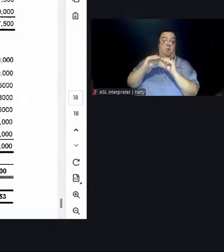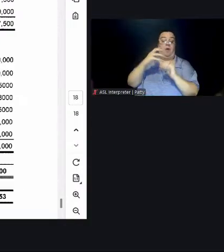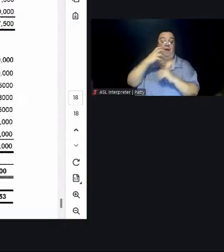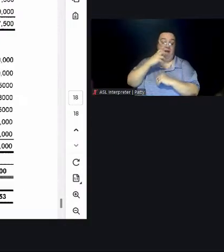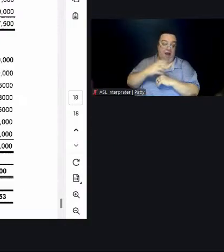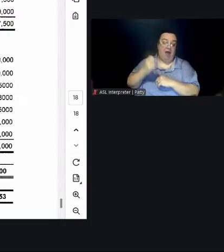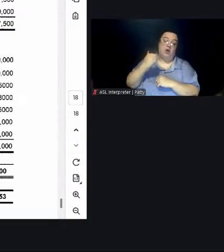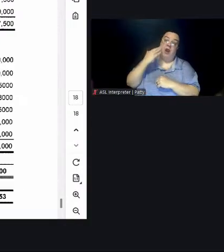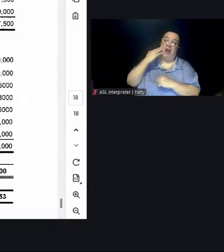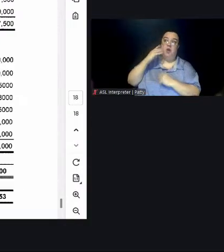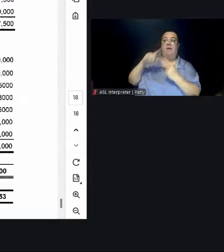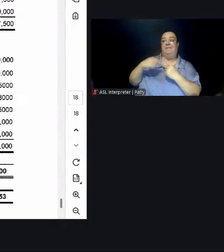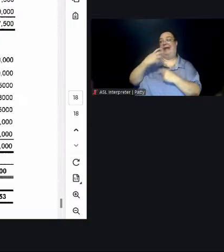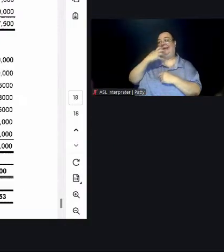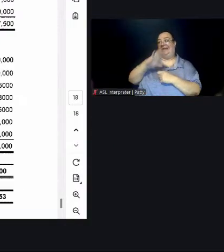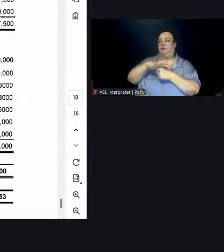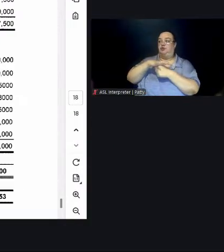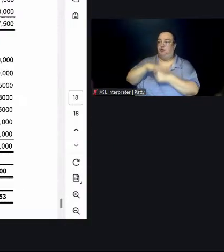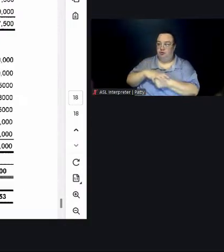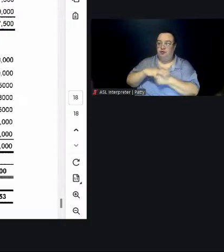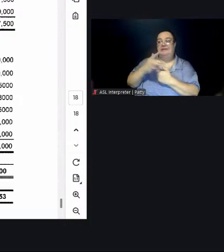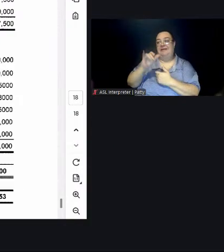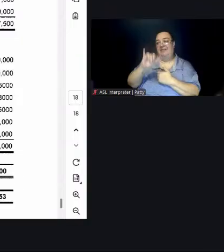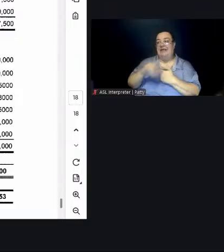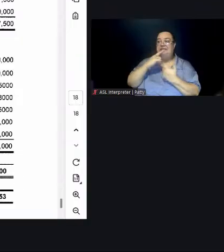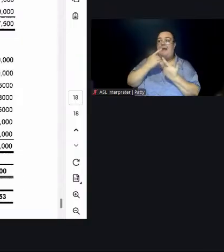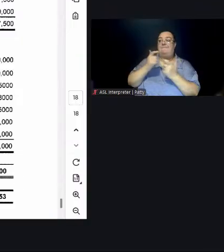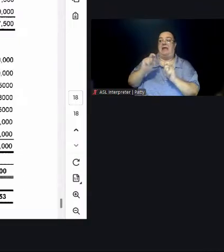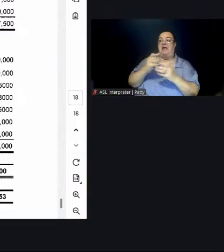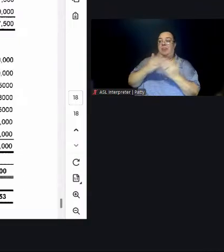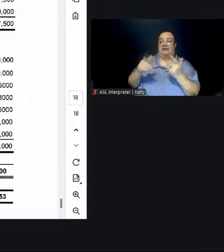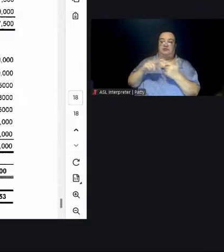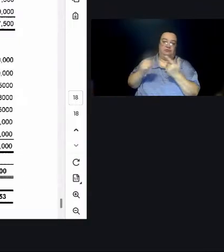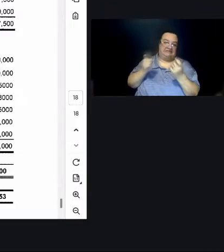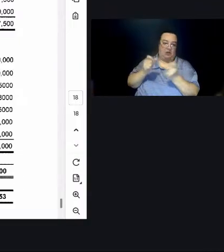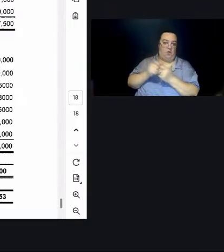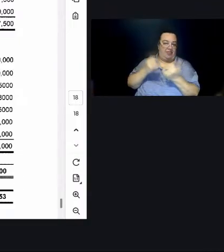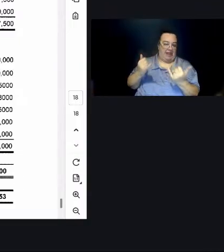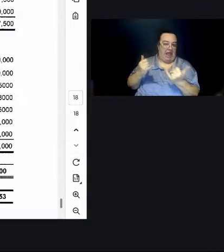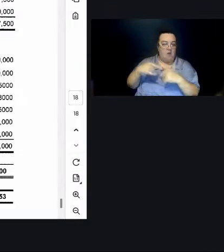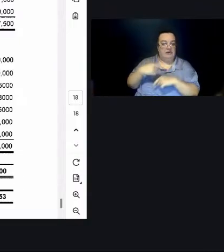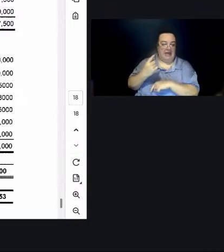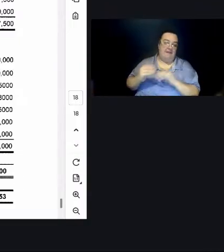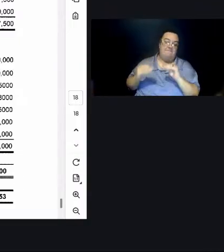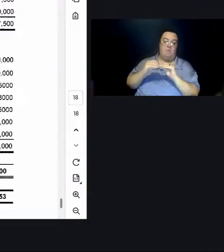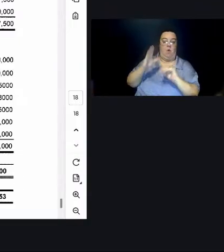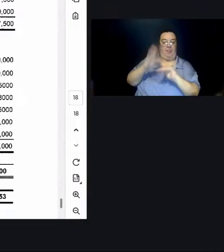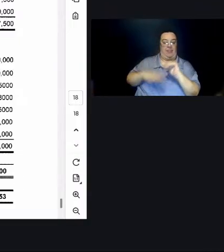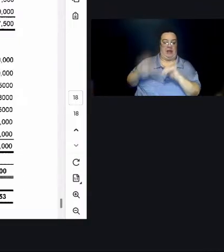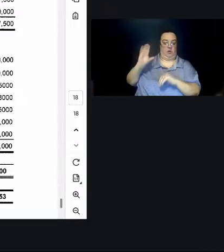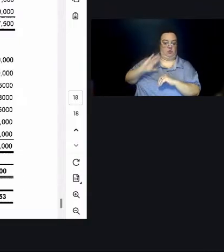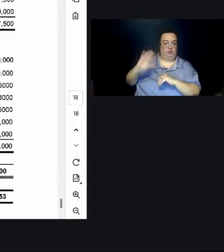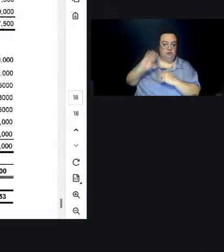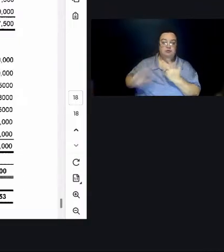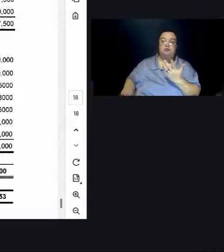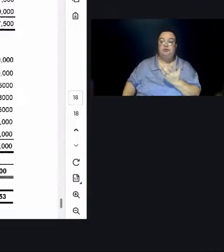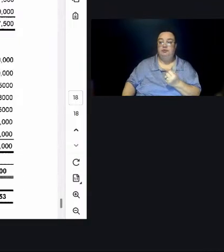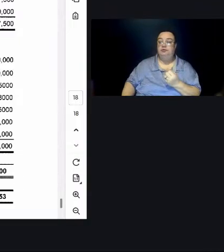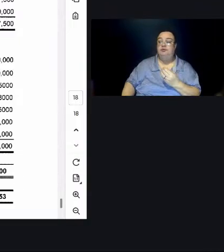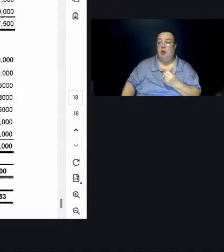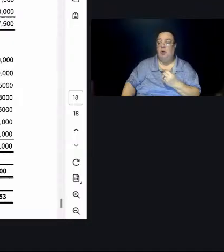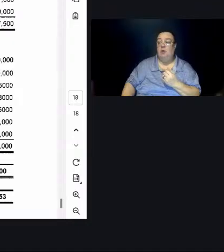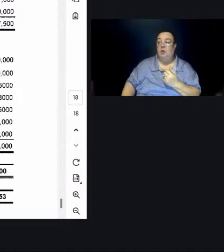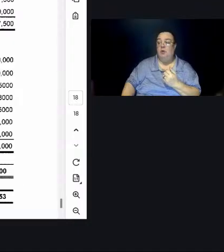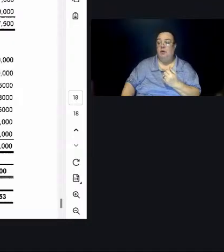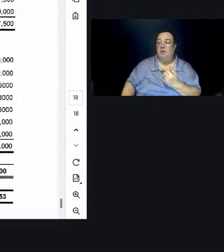but that's like a major thing to deal with nowadays, more so than it used to be. And so we've sent out a